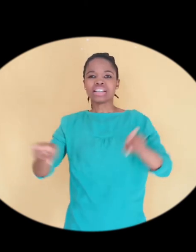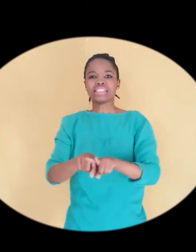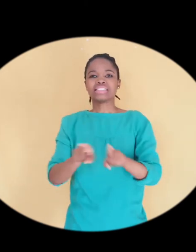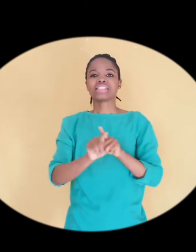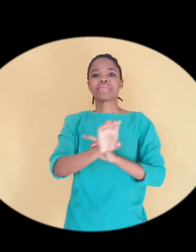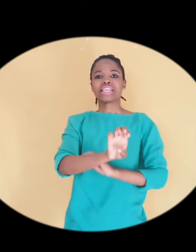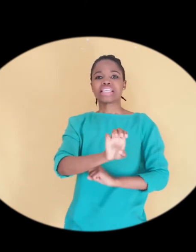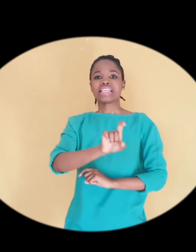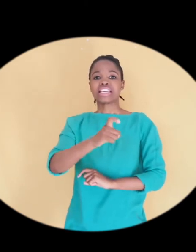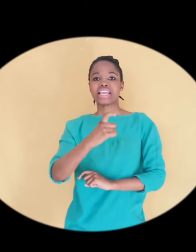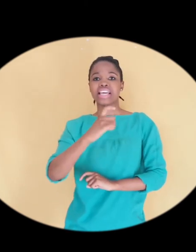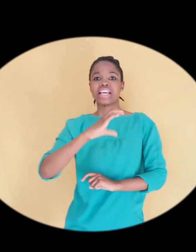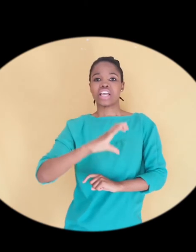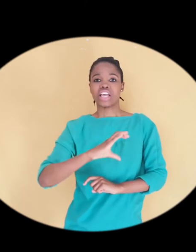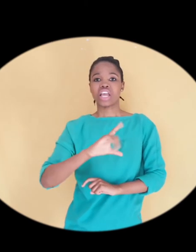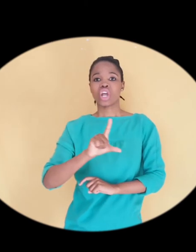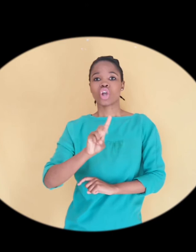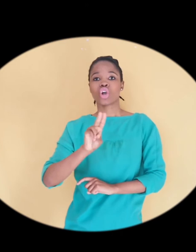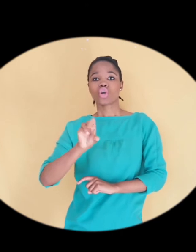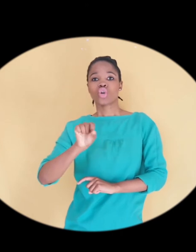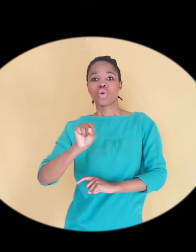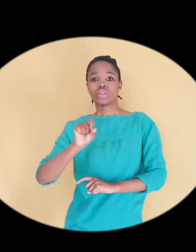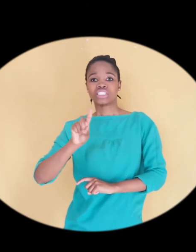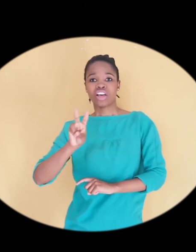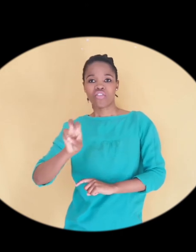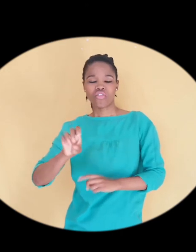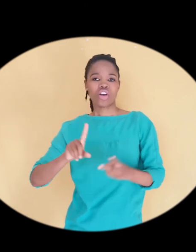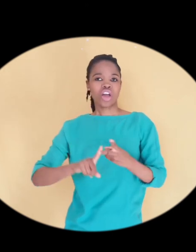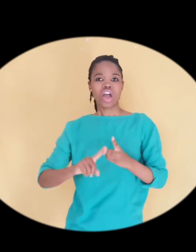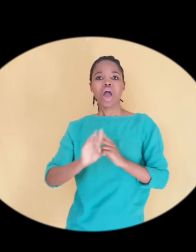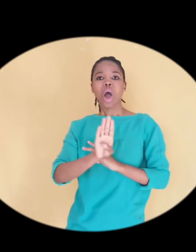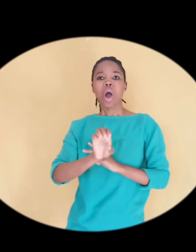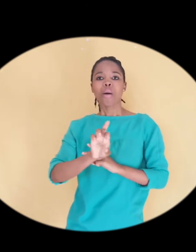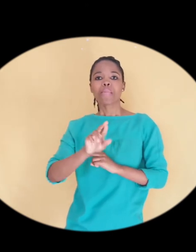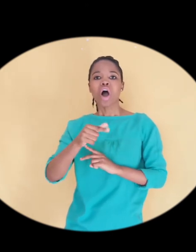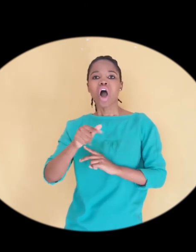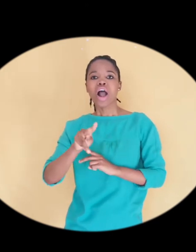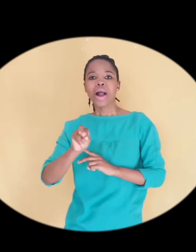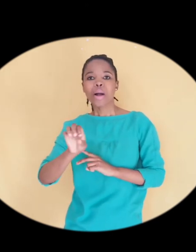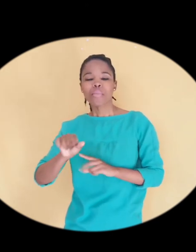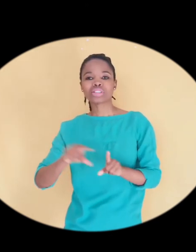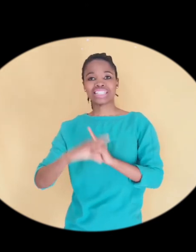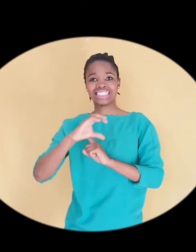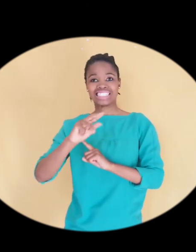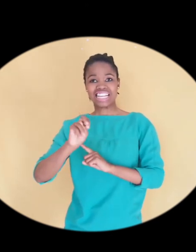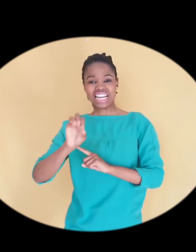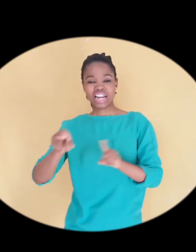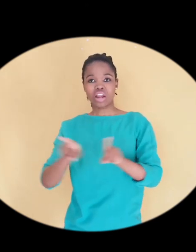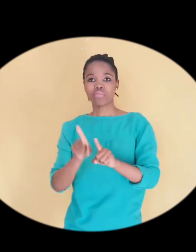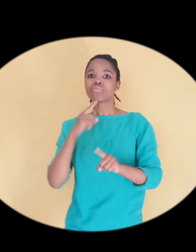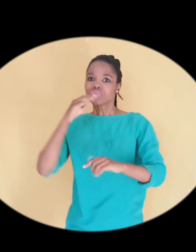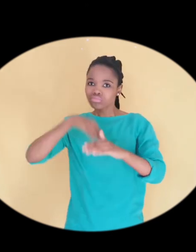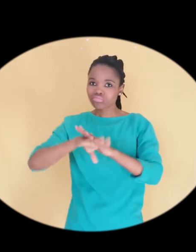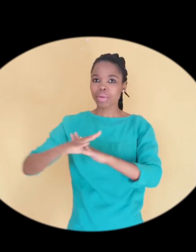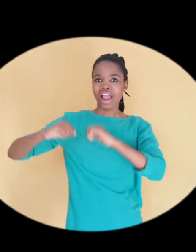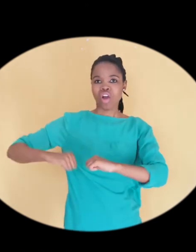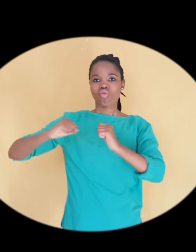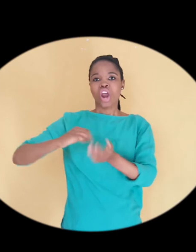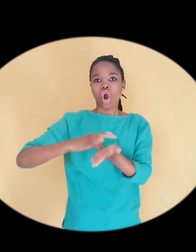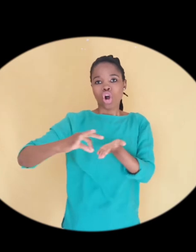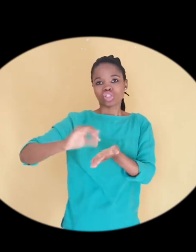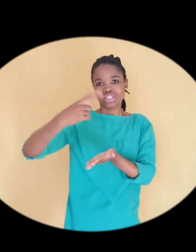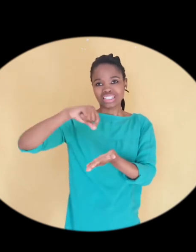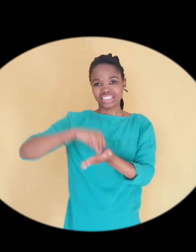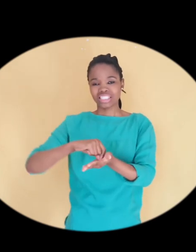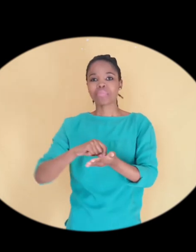industry with your exclusive books, bargain books, CNA and things like that, their co-assignment agreement is about 50%,